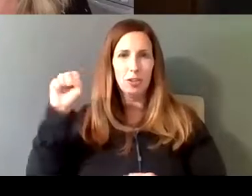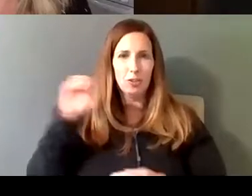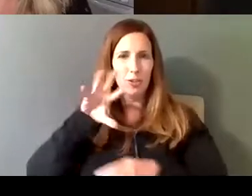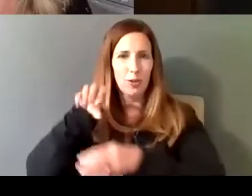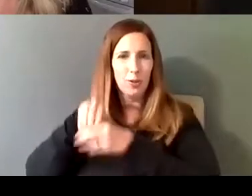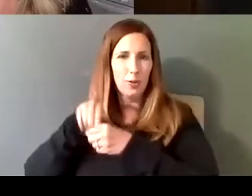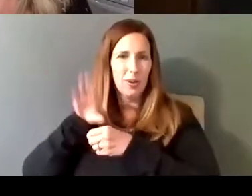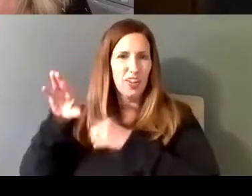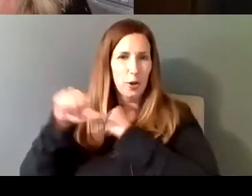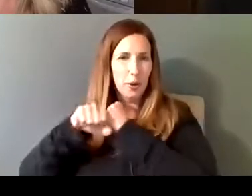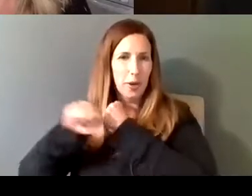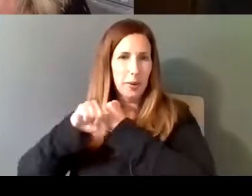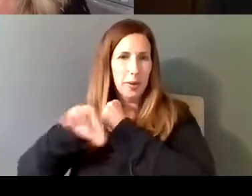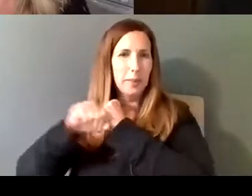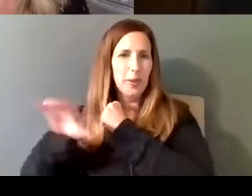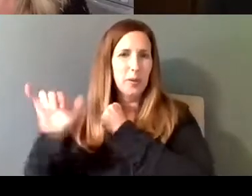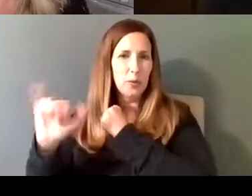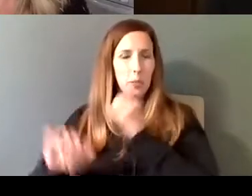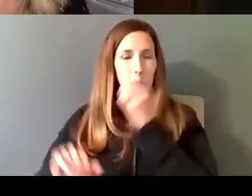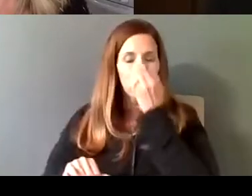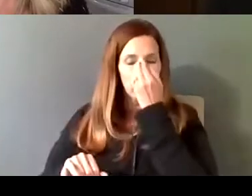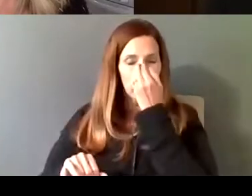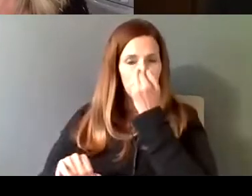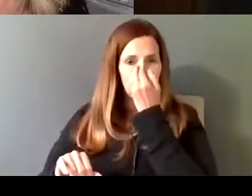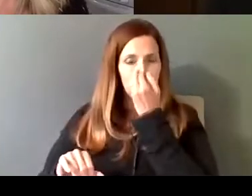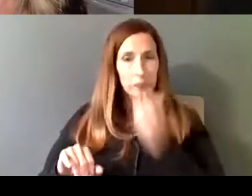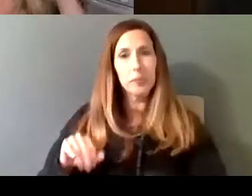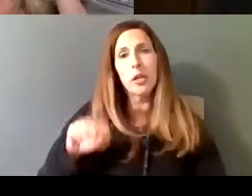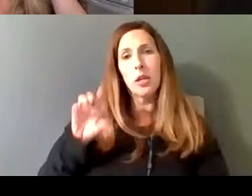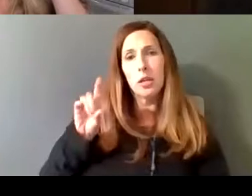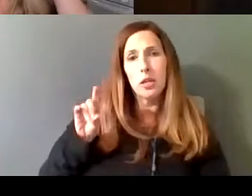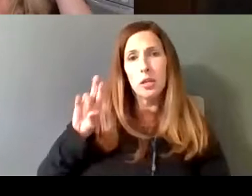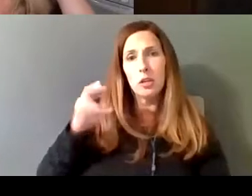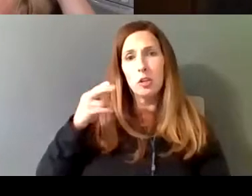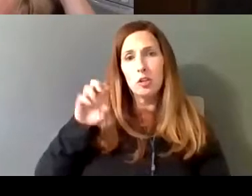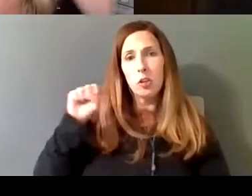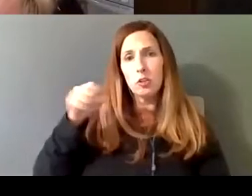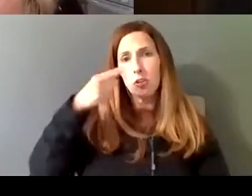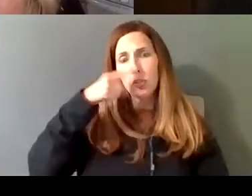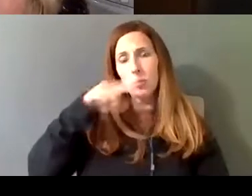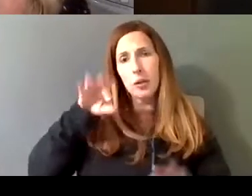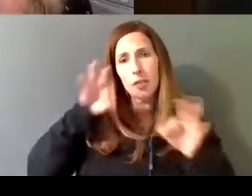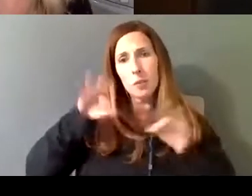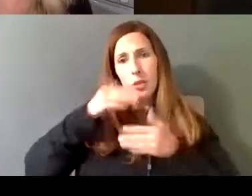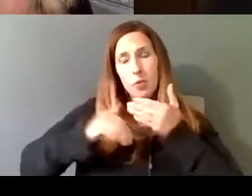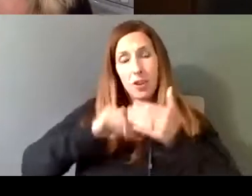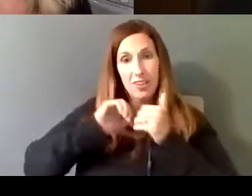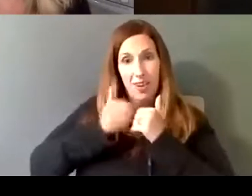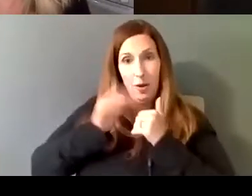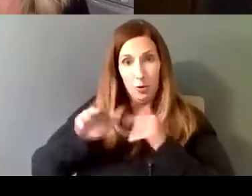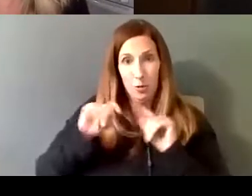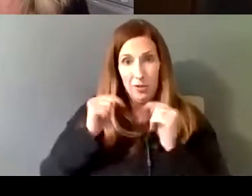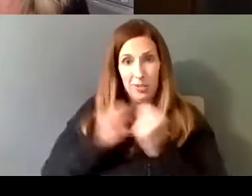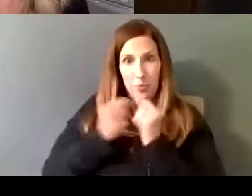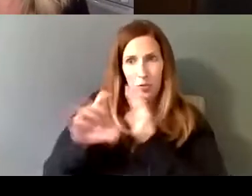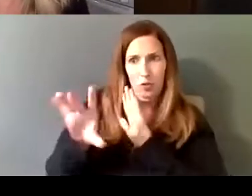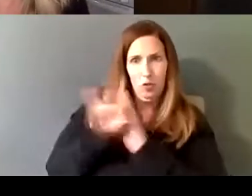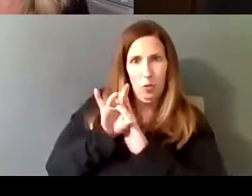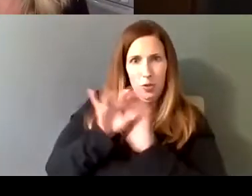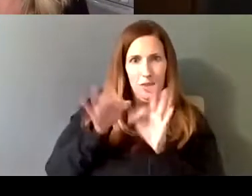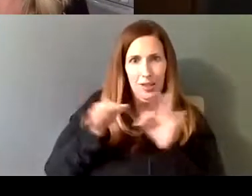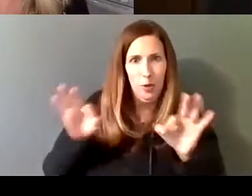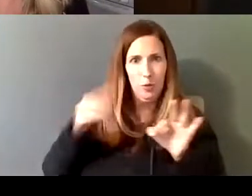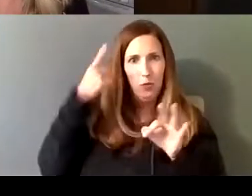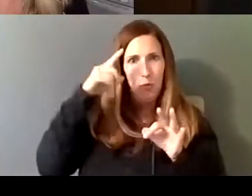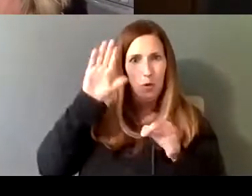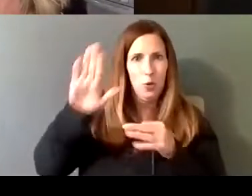well. Duchess, can you explain the process of how your team chose the languages that were prioritized for your